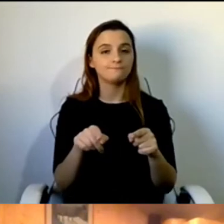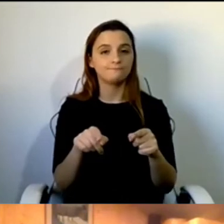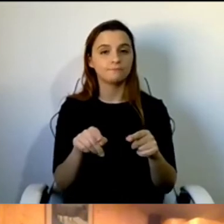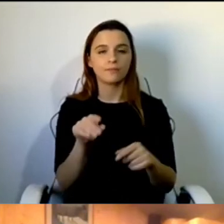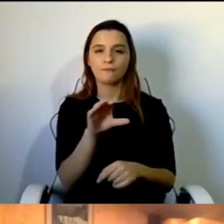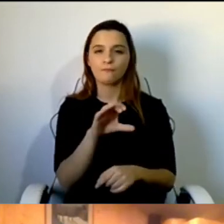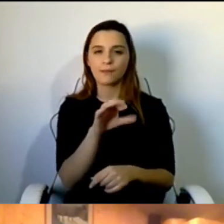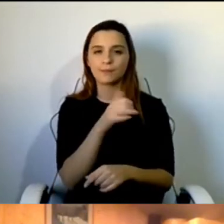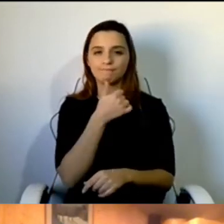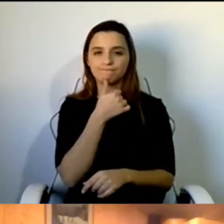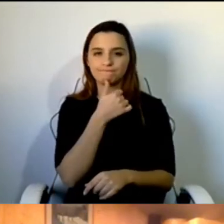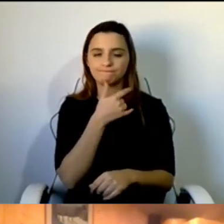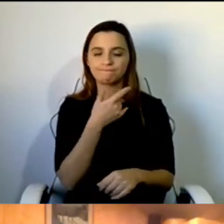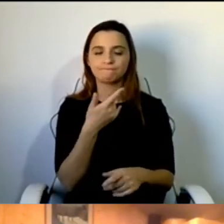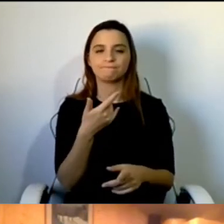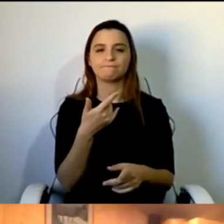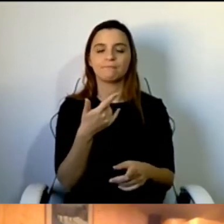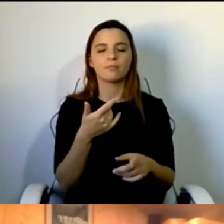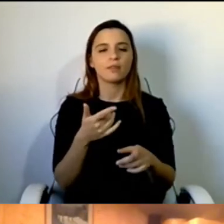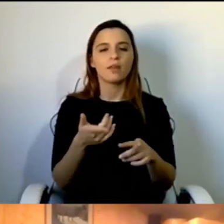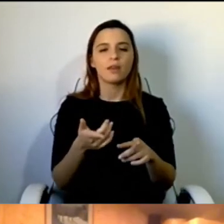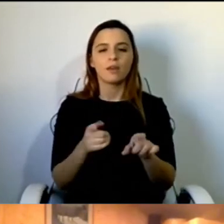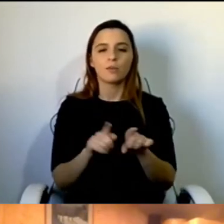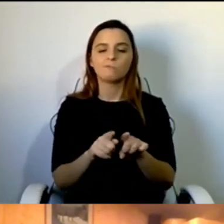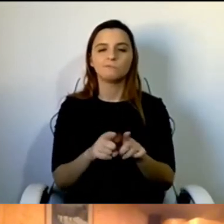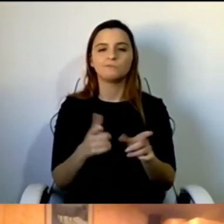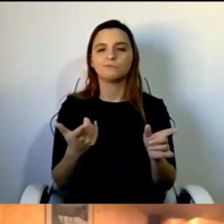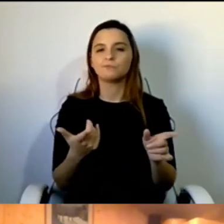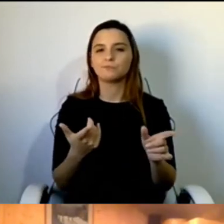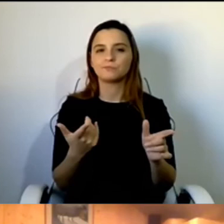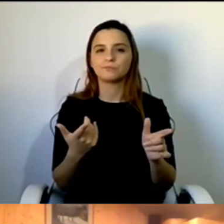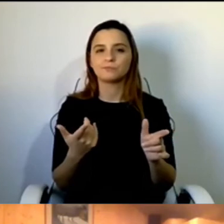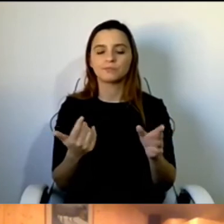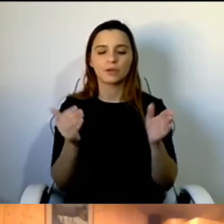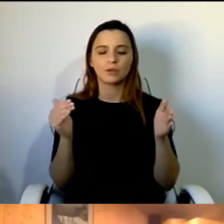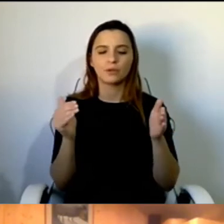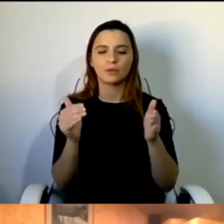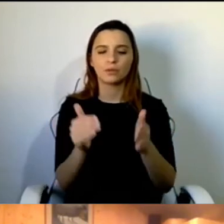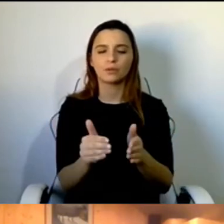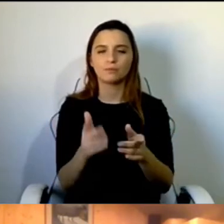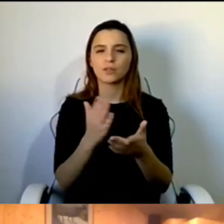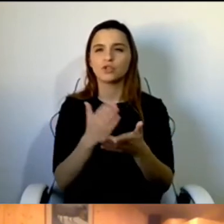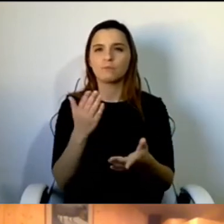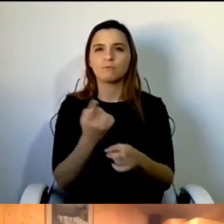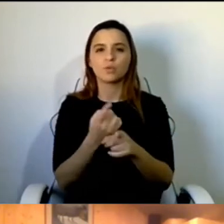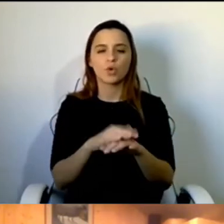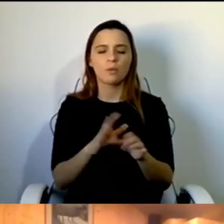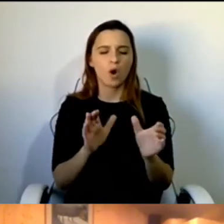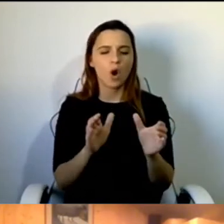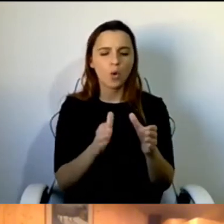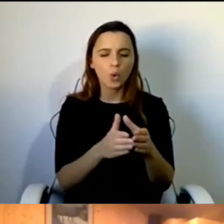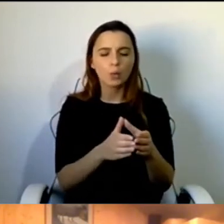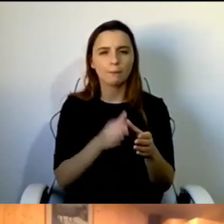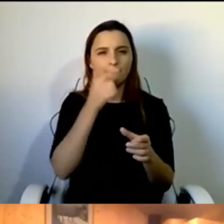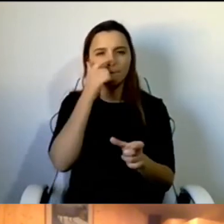So the pure act by having a group of people that you have to access a specific group